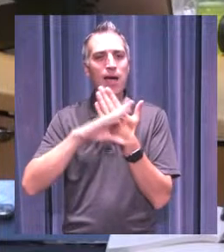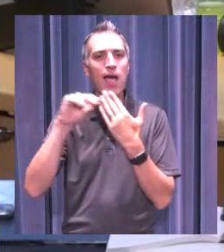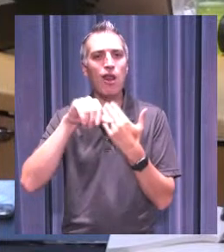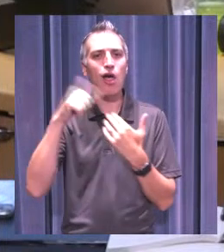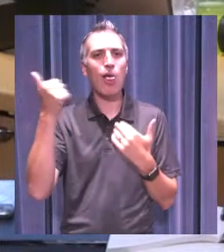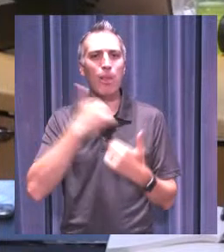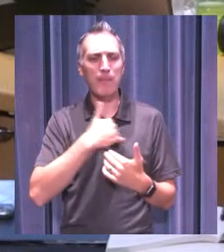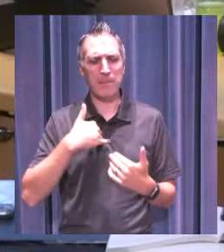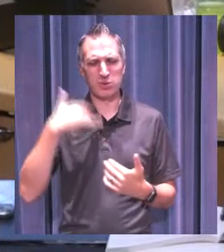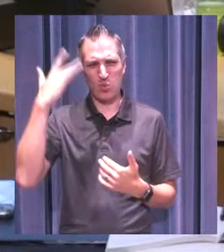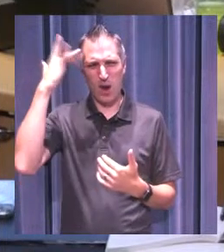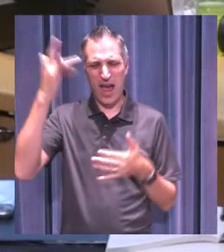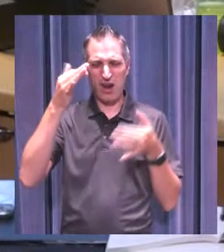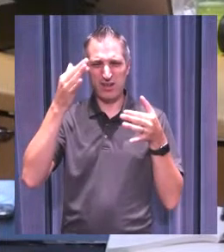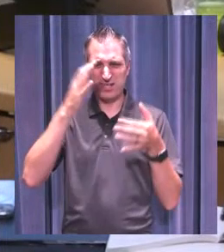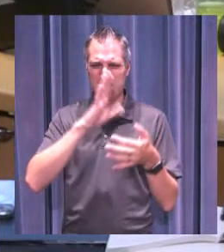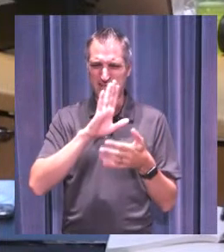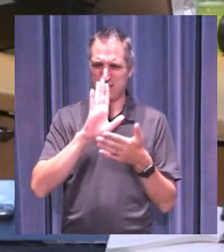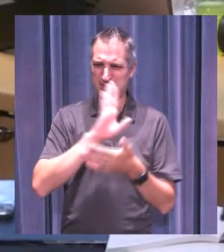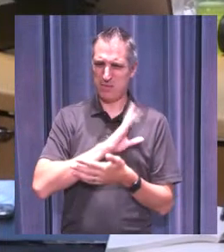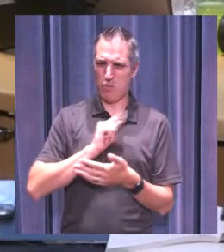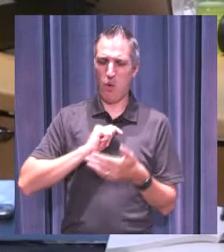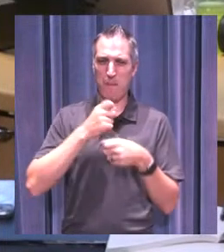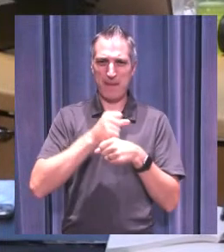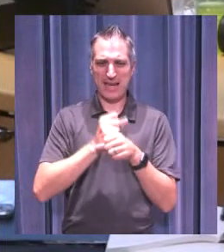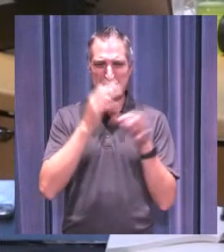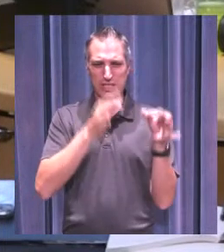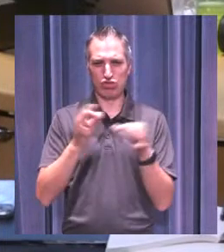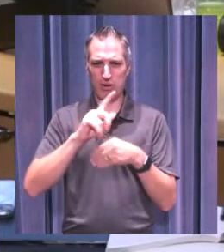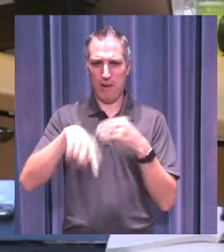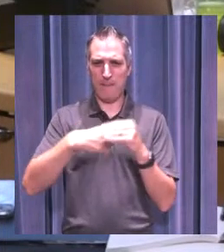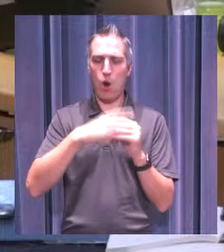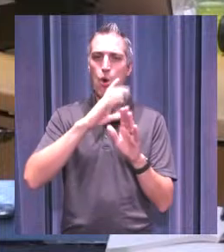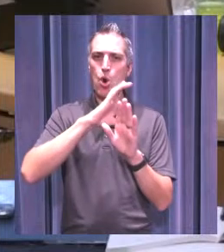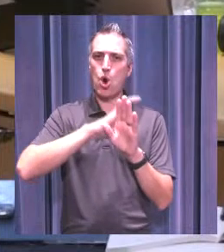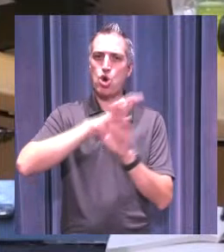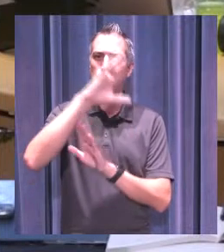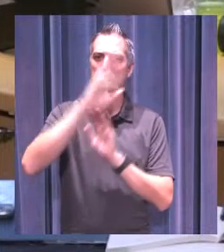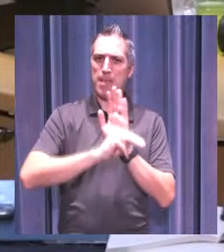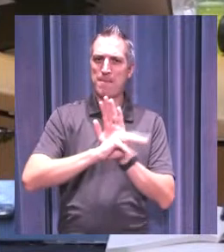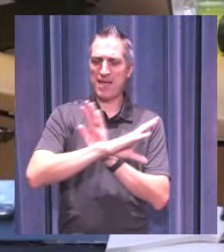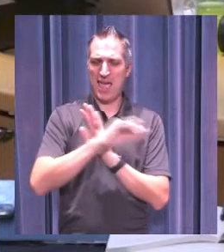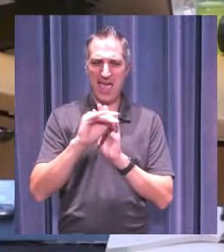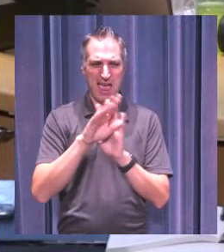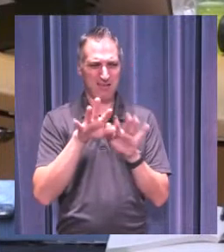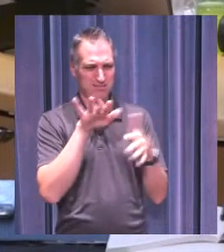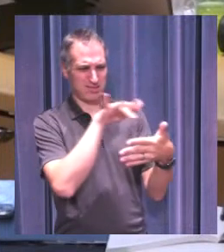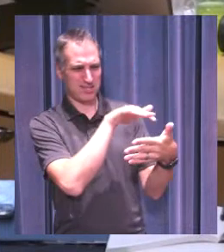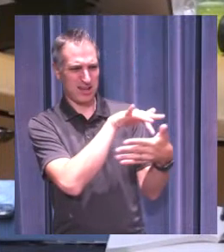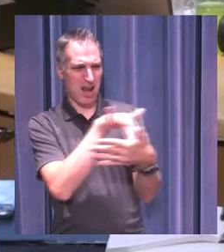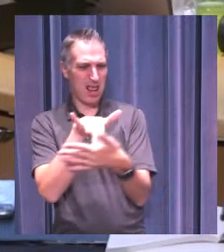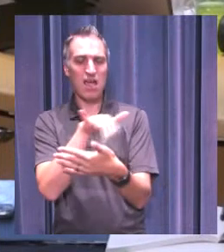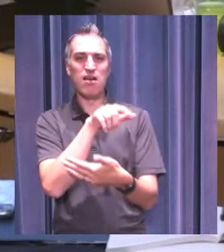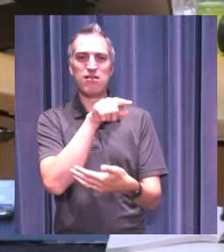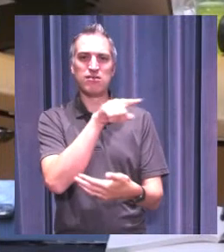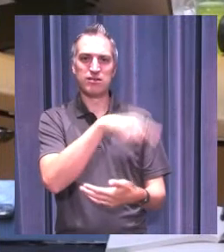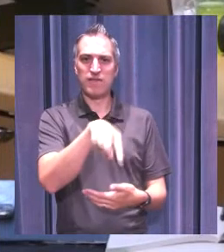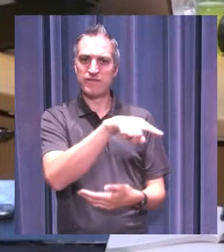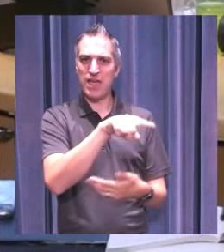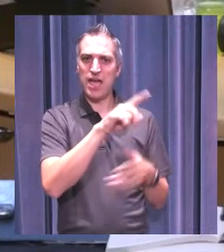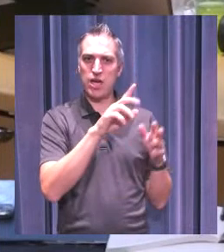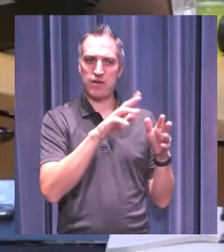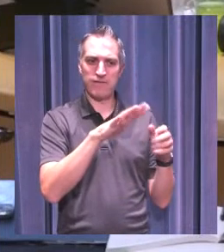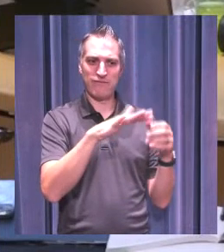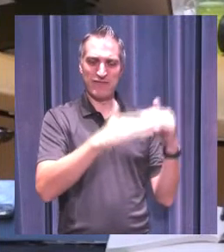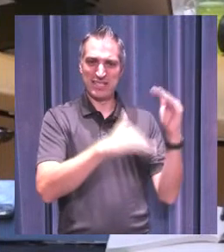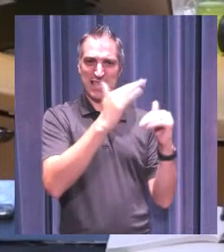making decisions about curriculum? And why no studies of the actual facilities use have been made?